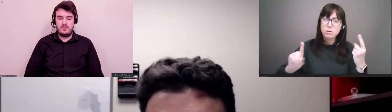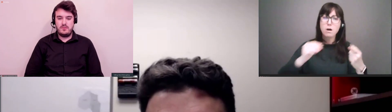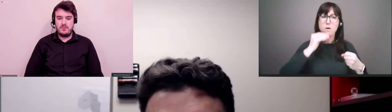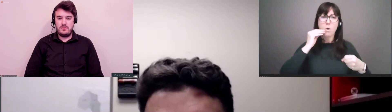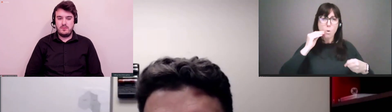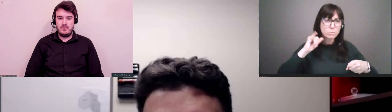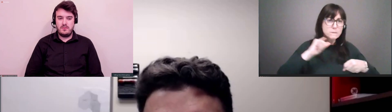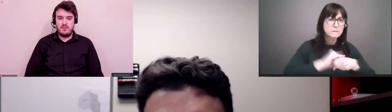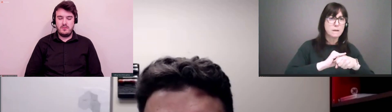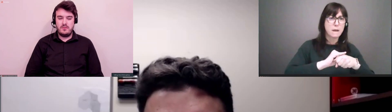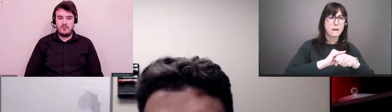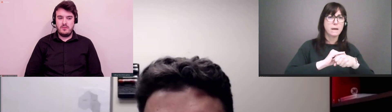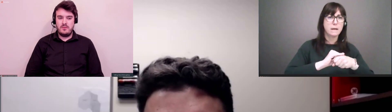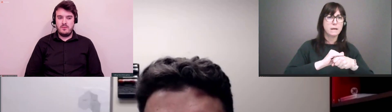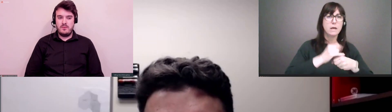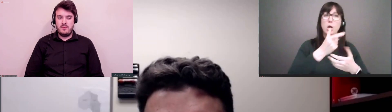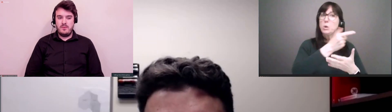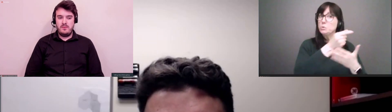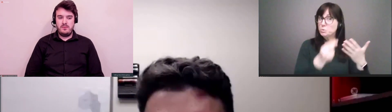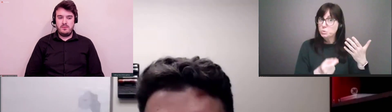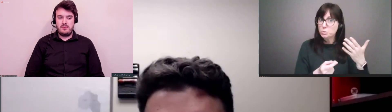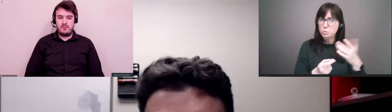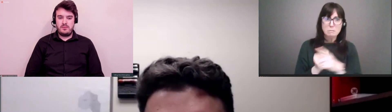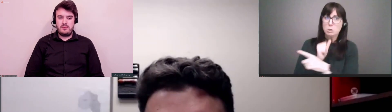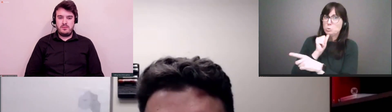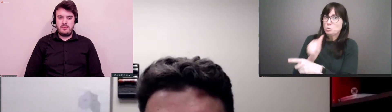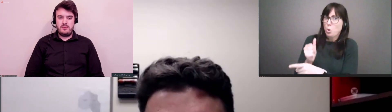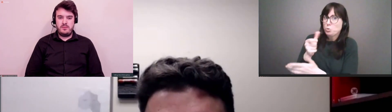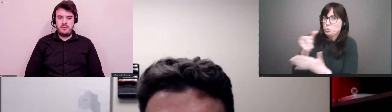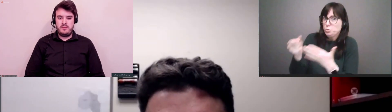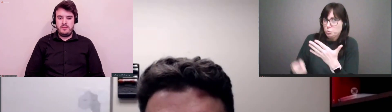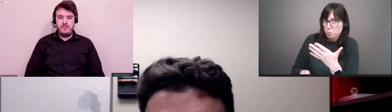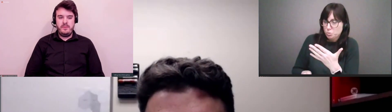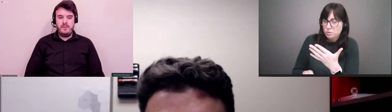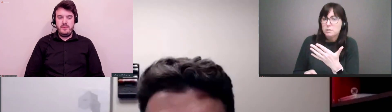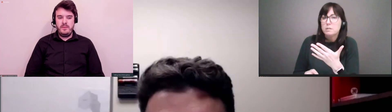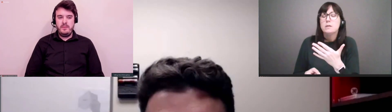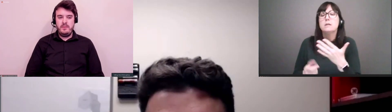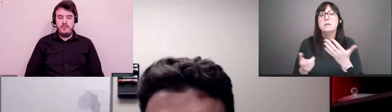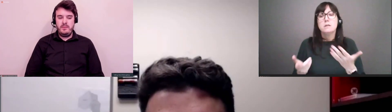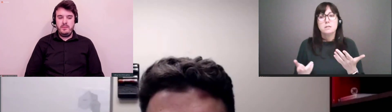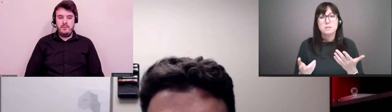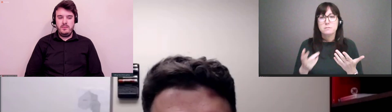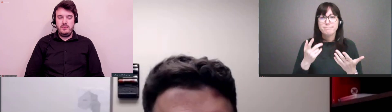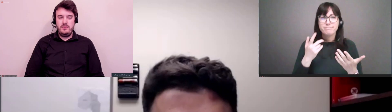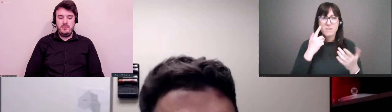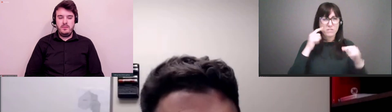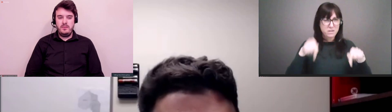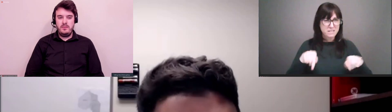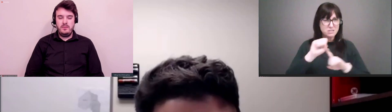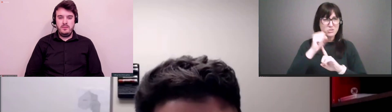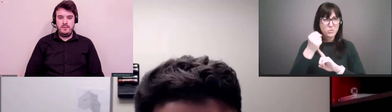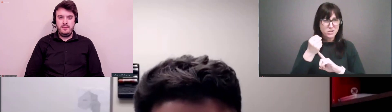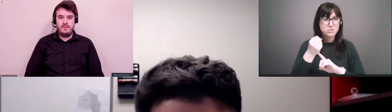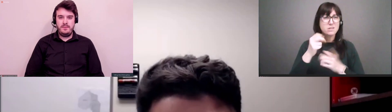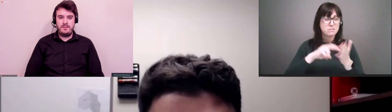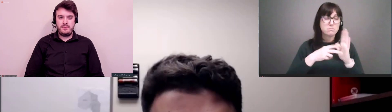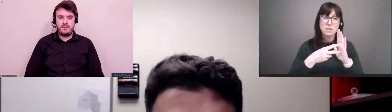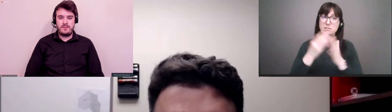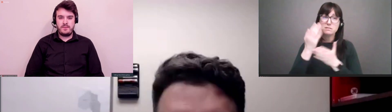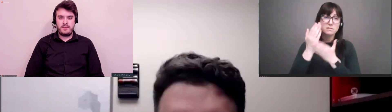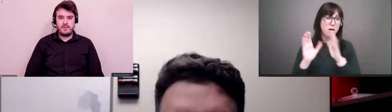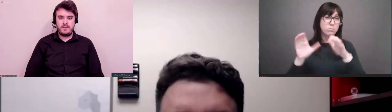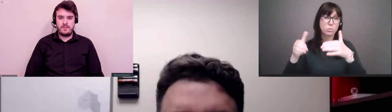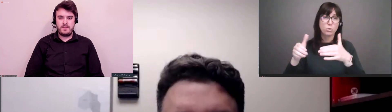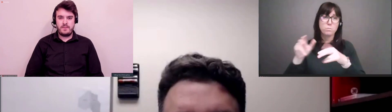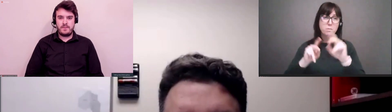doing. And I think that for anything like this, there will be a certain proportion who,